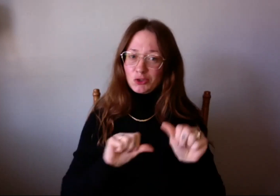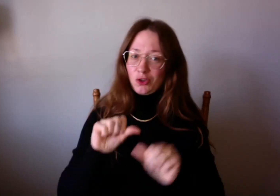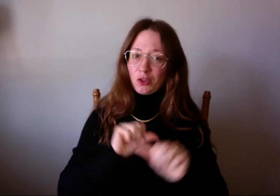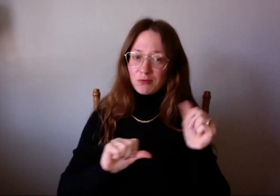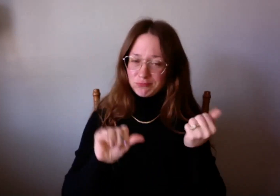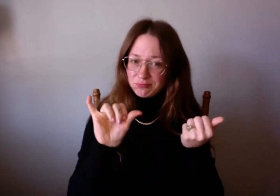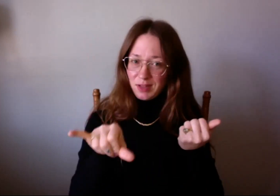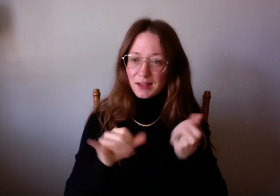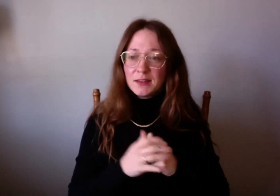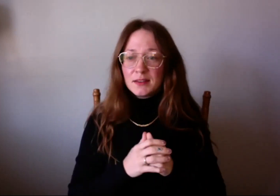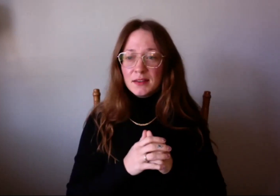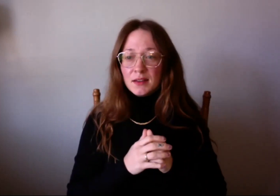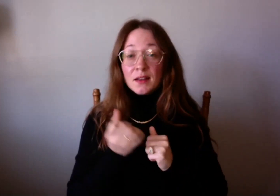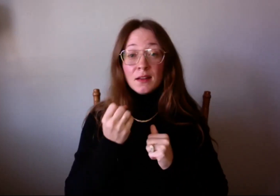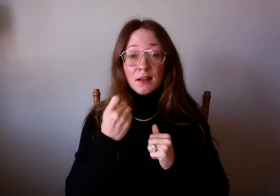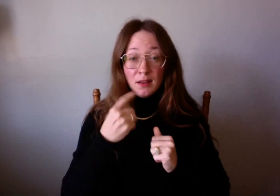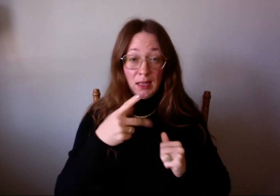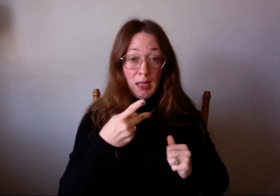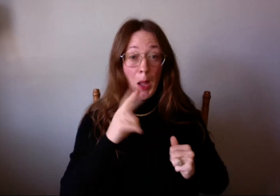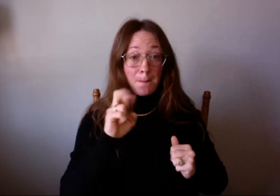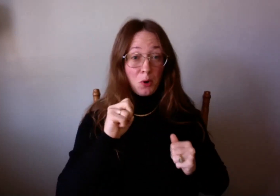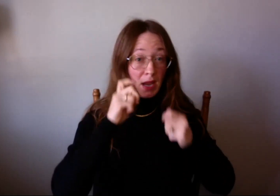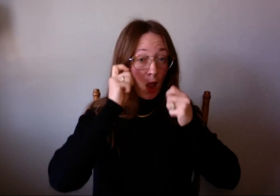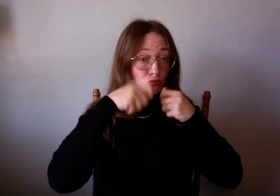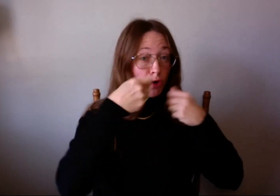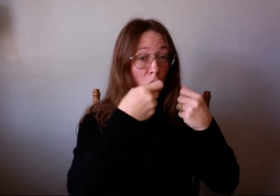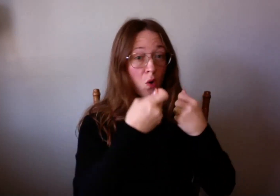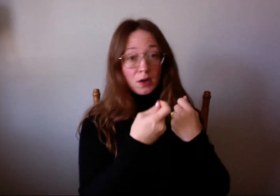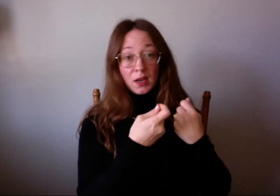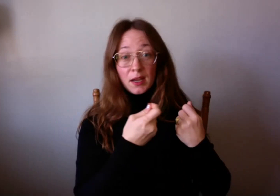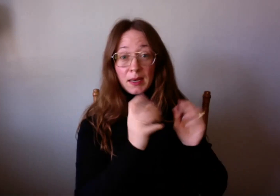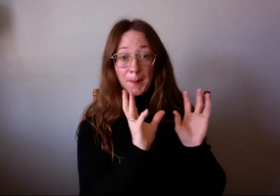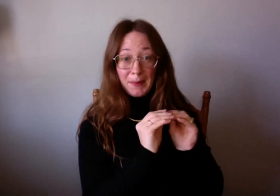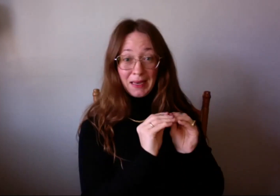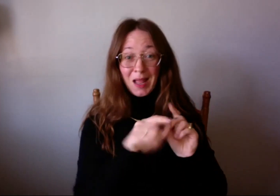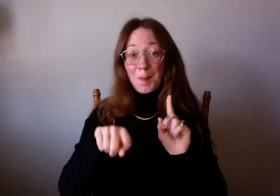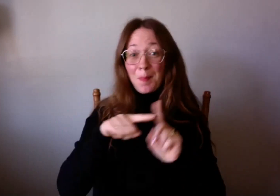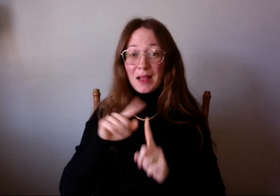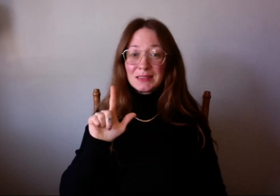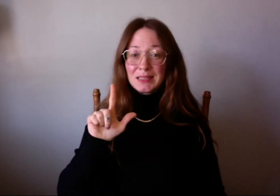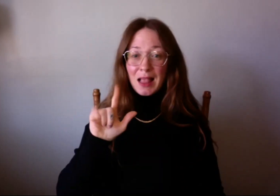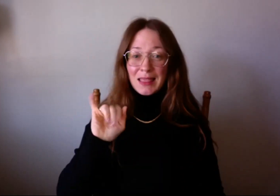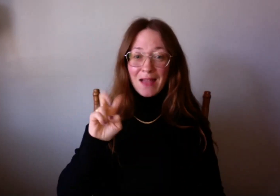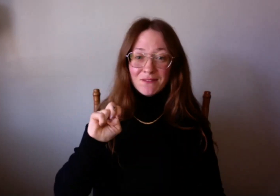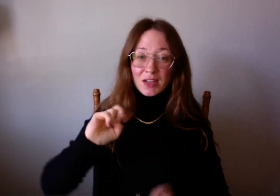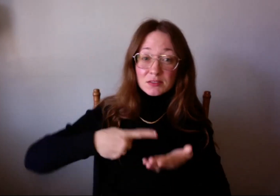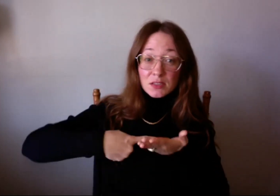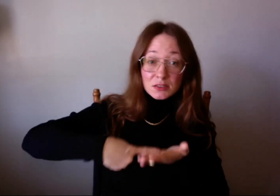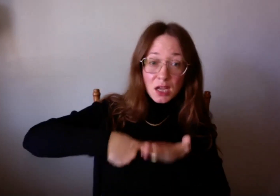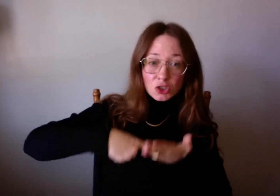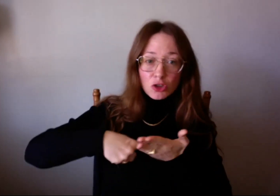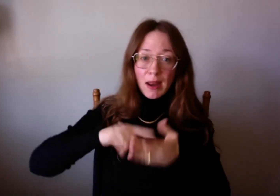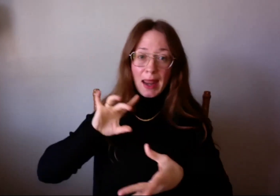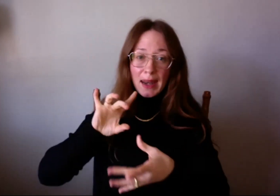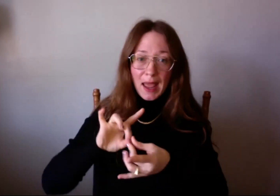In addition to the pre-recorded sessions, we have also included live discussion and networking sessions each day over the next